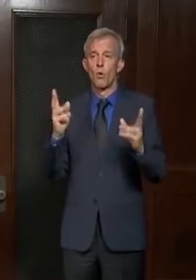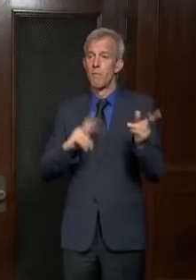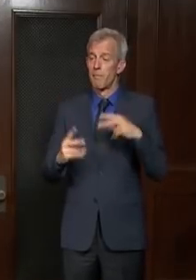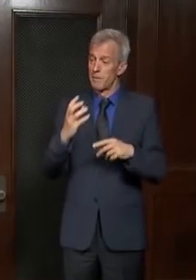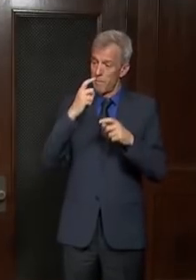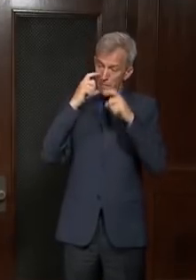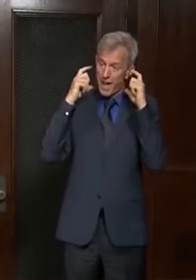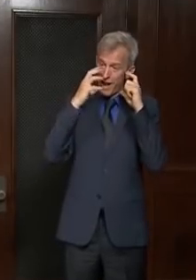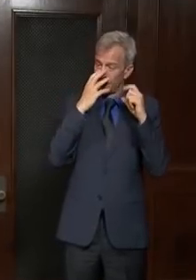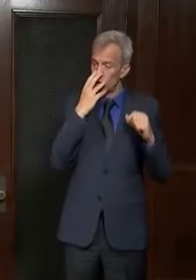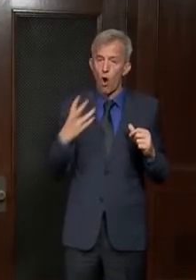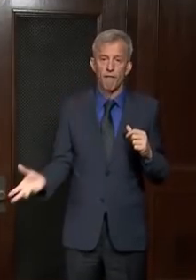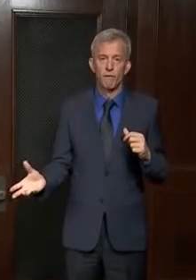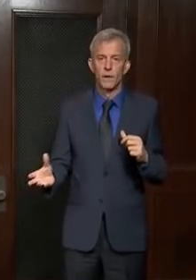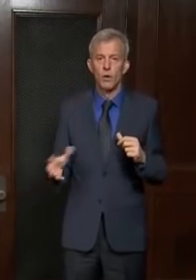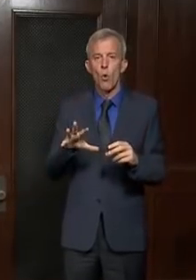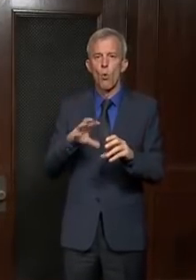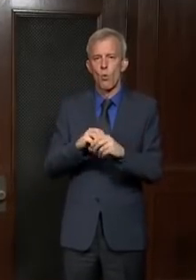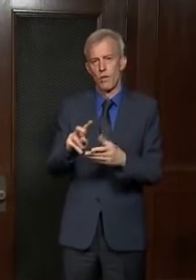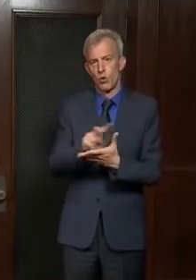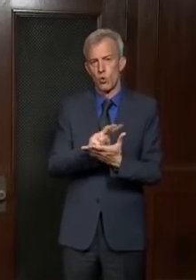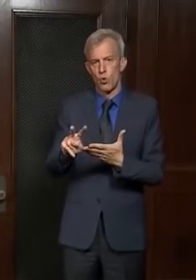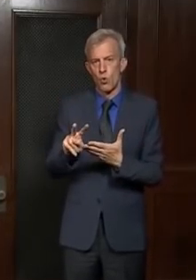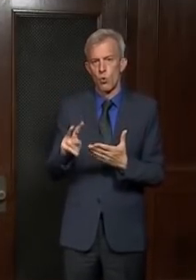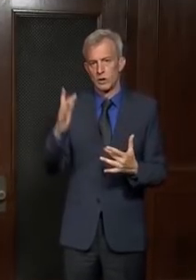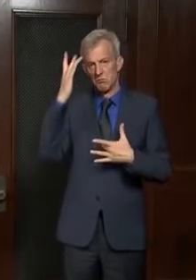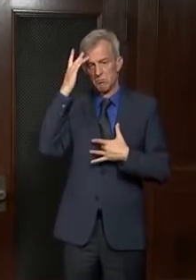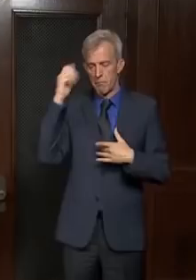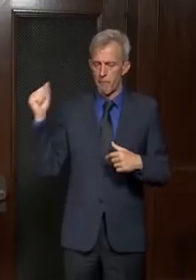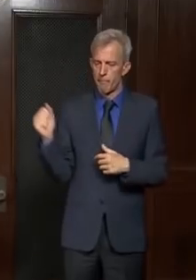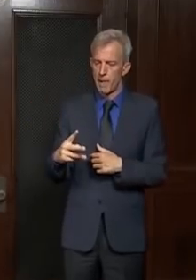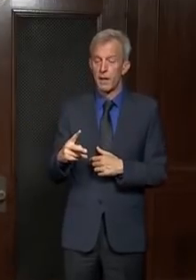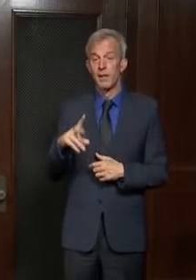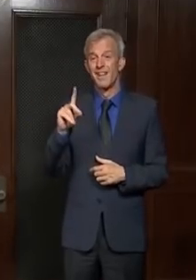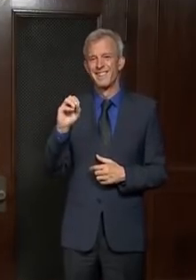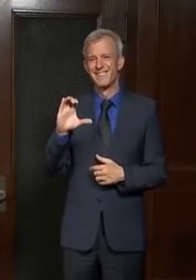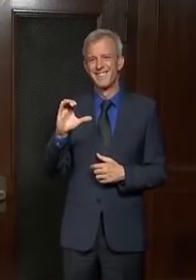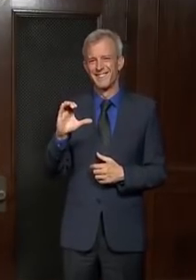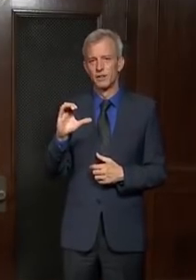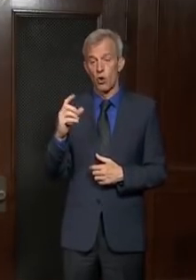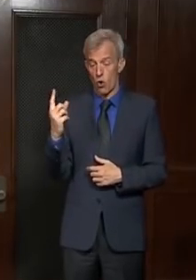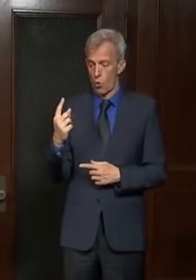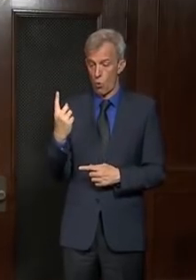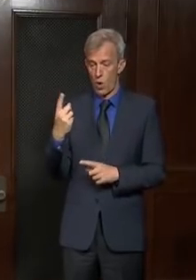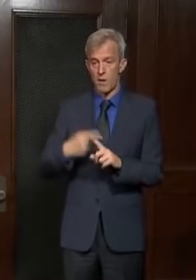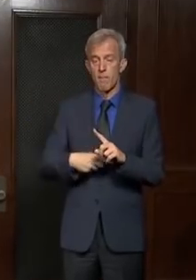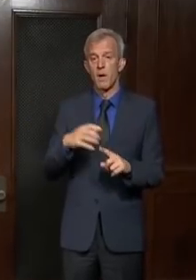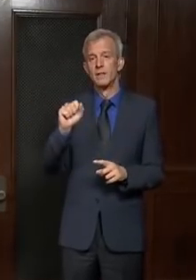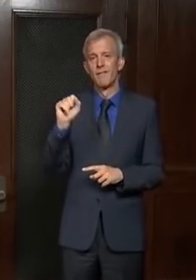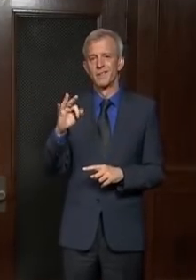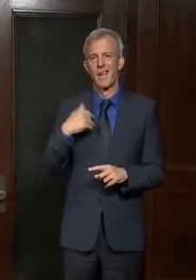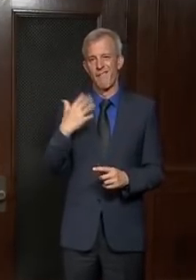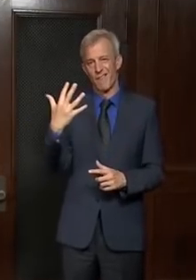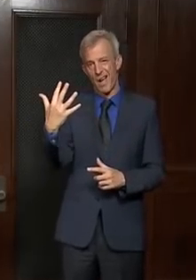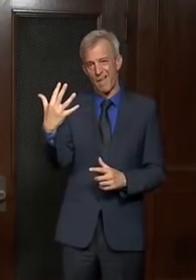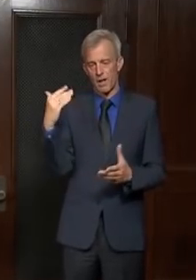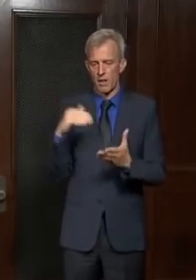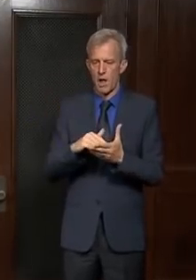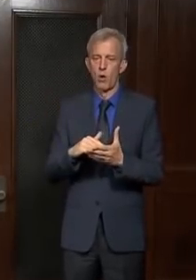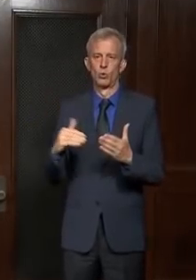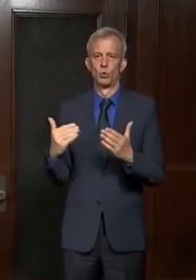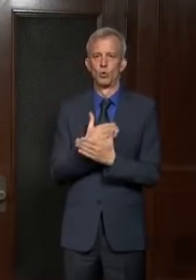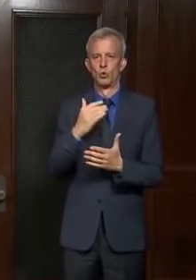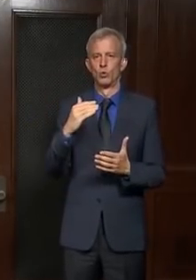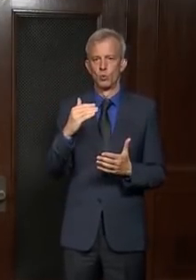masks. And within 2 weeks, the flu was back, and in December alone, San Francisco had 5,000 new flu